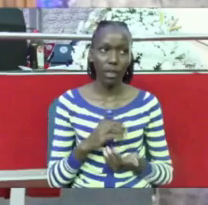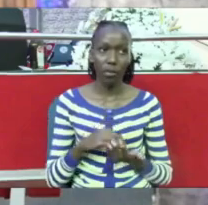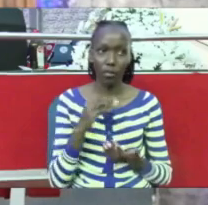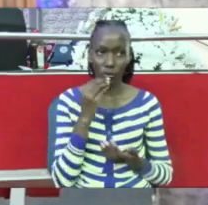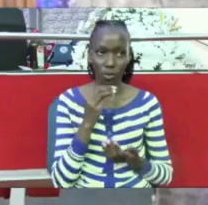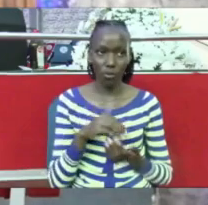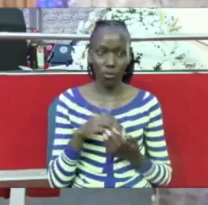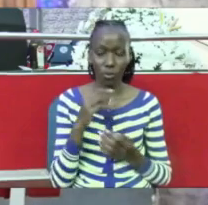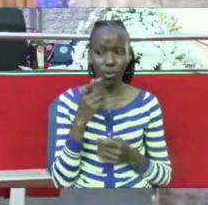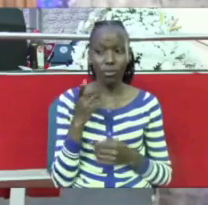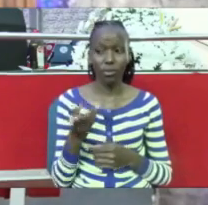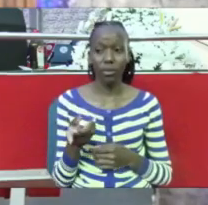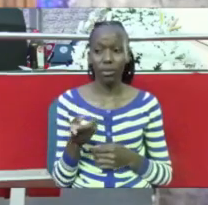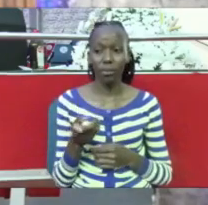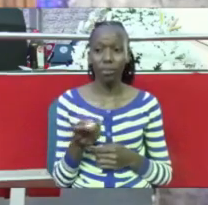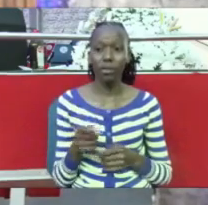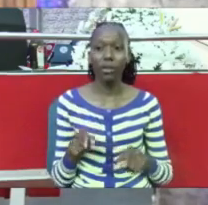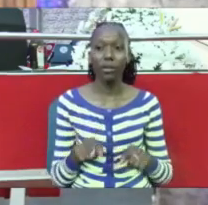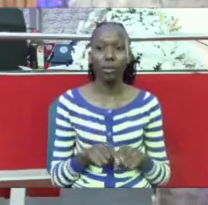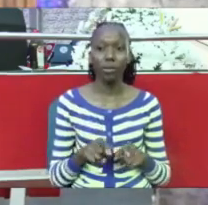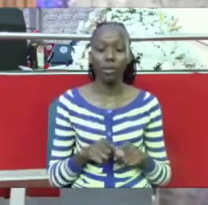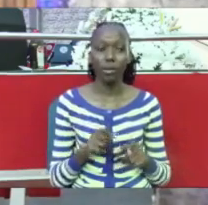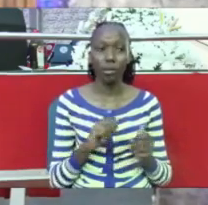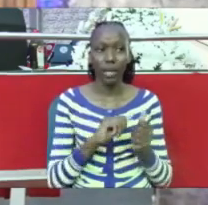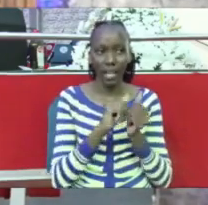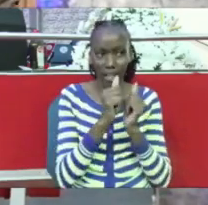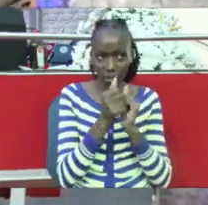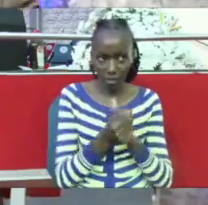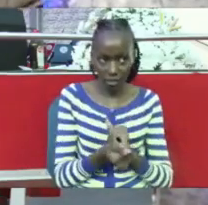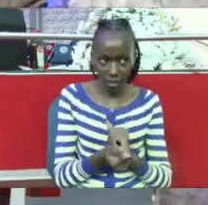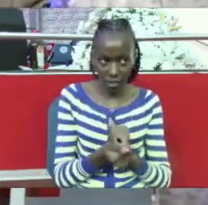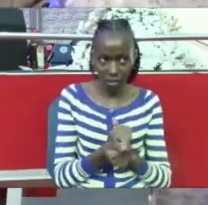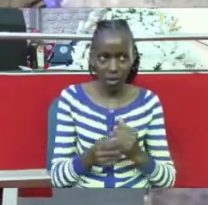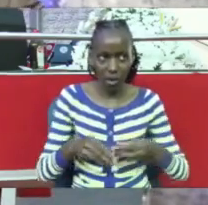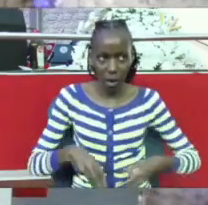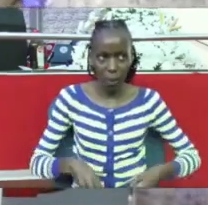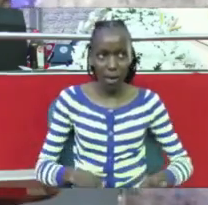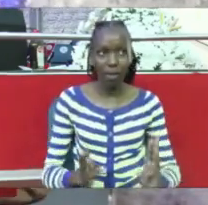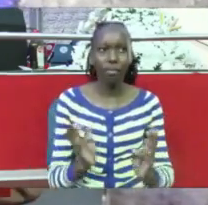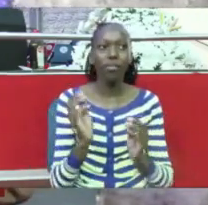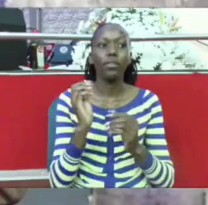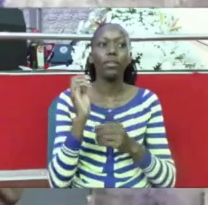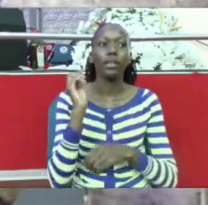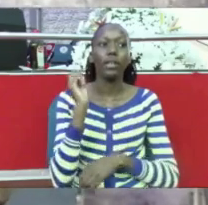Lord. Amen. That is the first definition of creeping. Hiyo ndio tafsiri ya kwanza